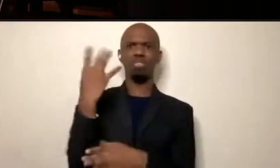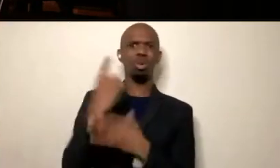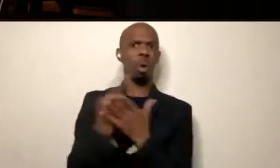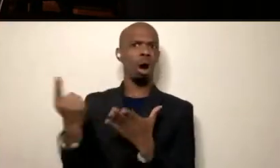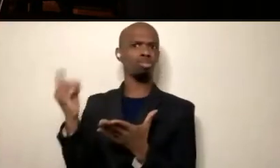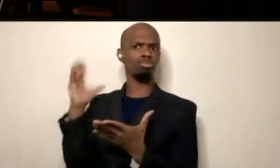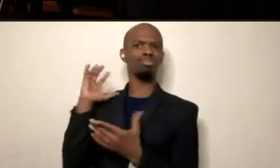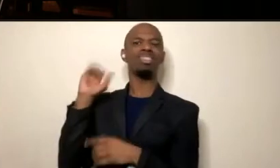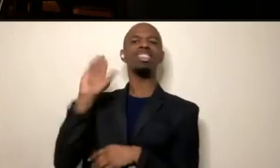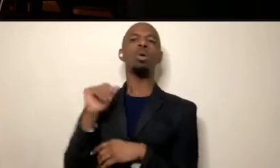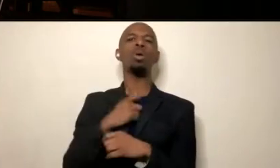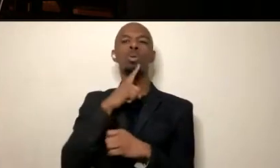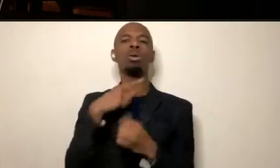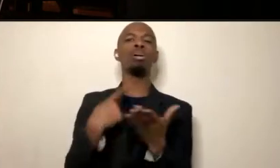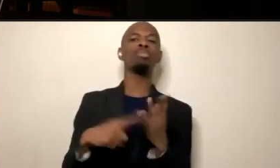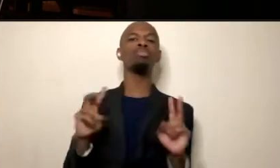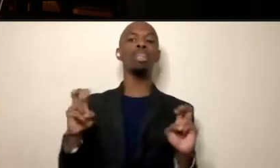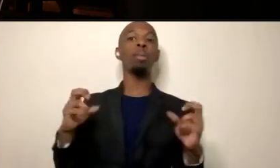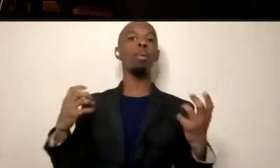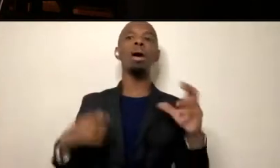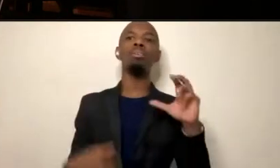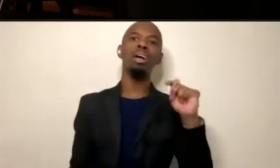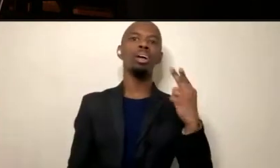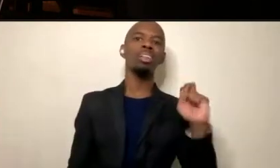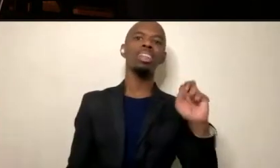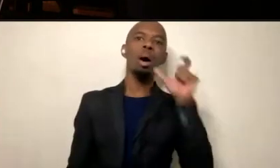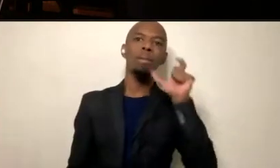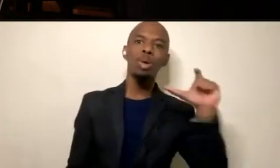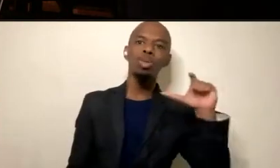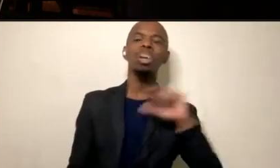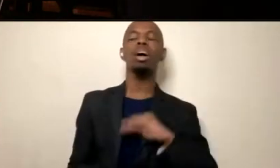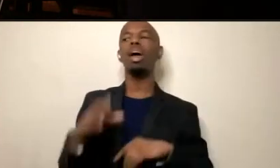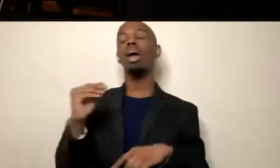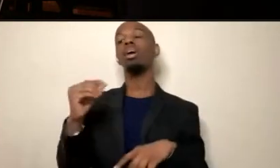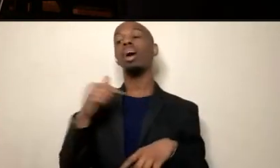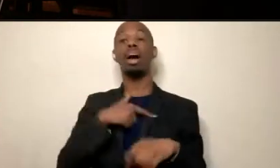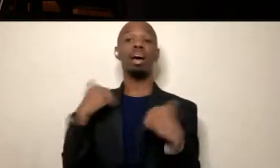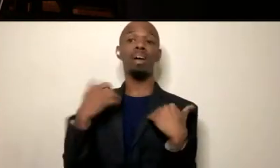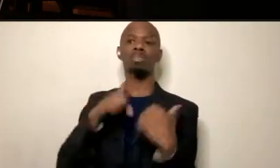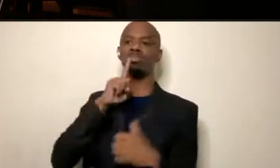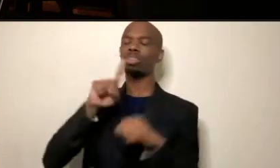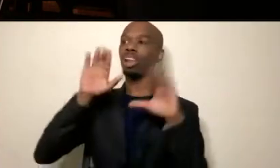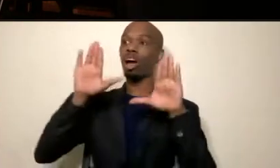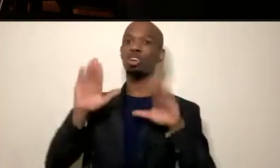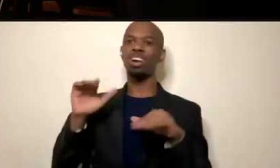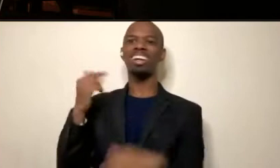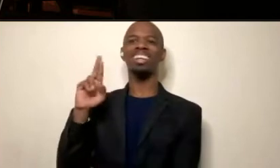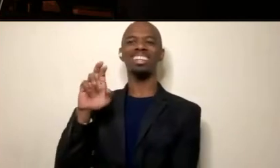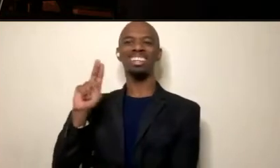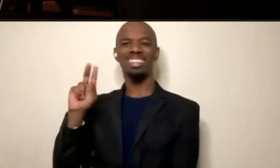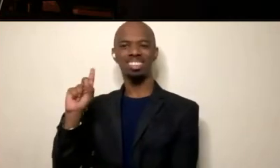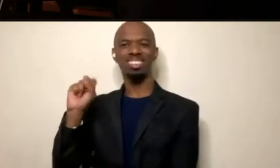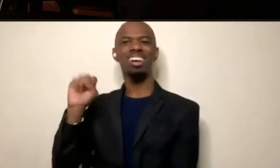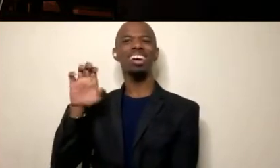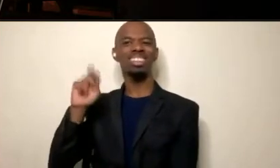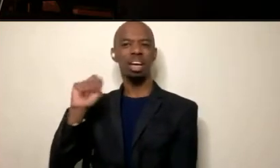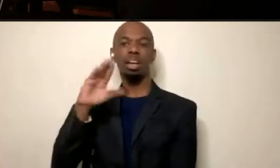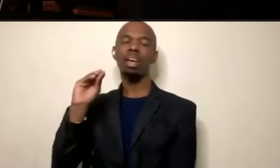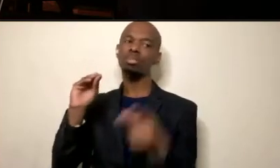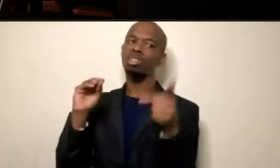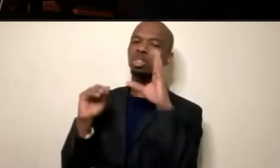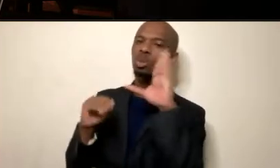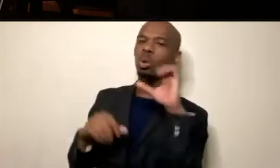a great-great-grandma. I have to go into this. And you would love him, too. He's delicious. But I have his mother, who is